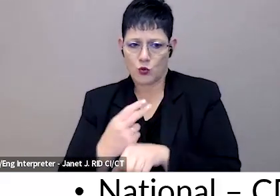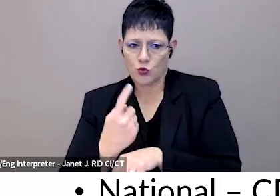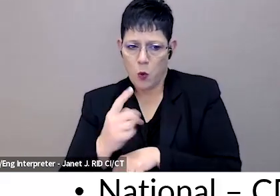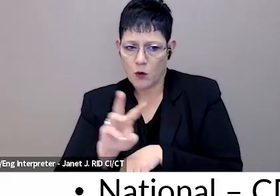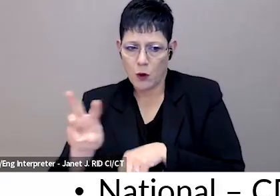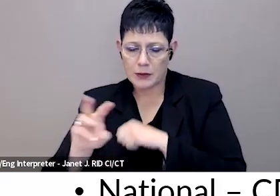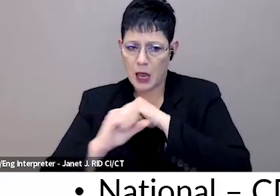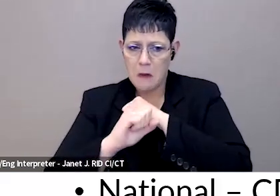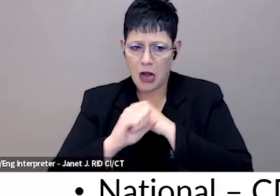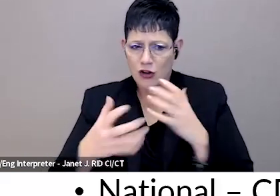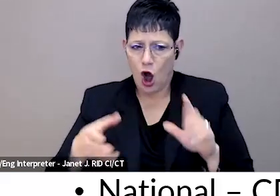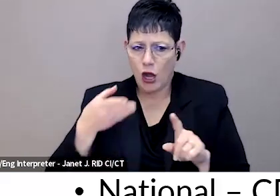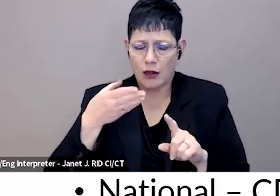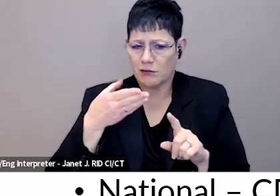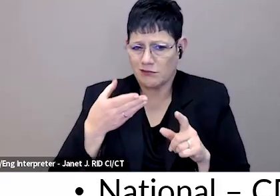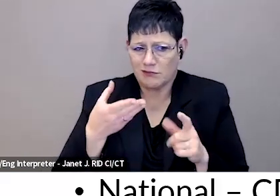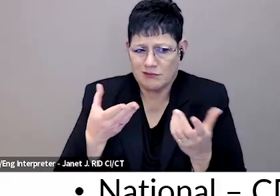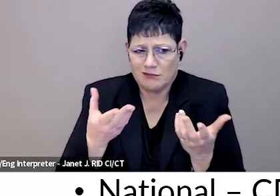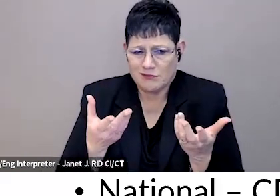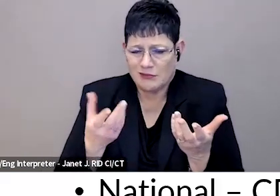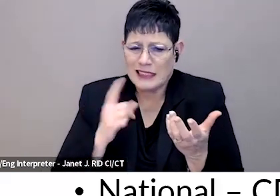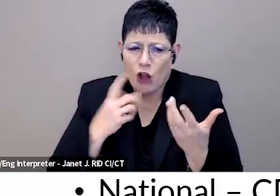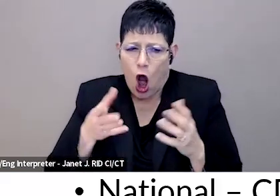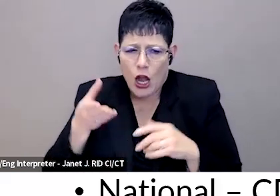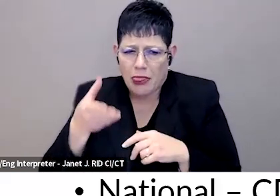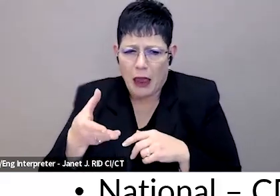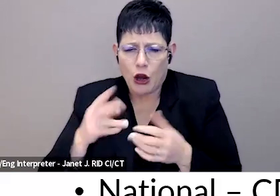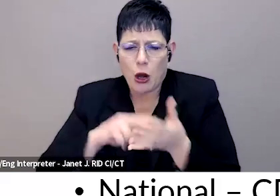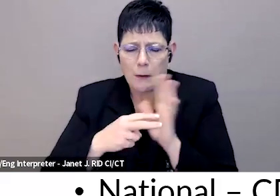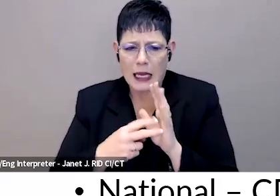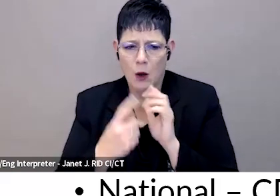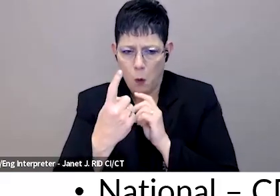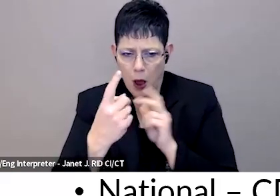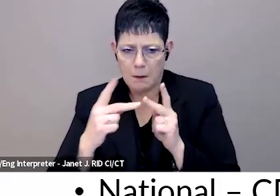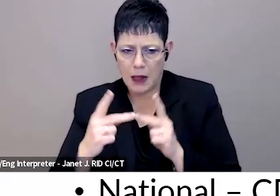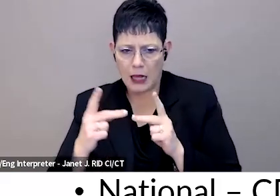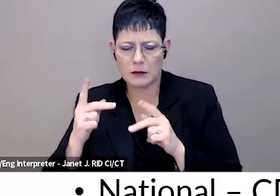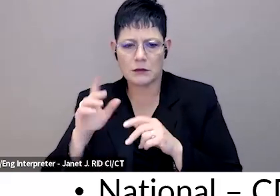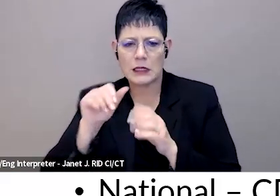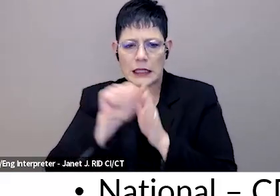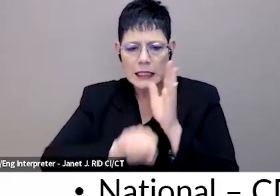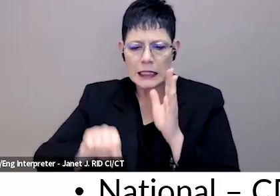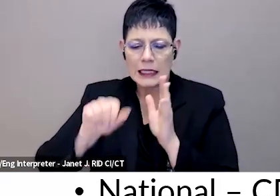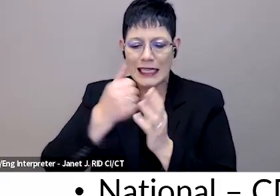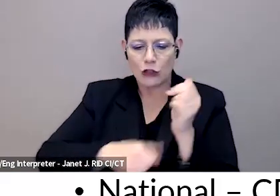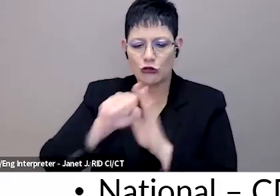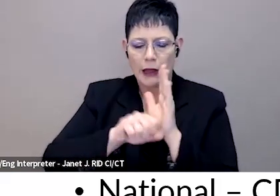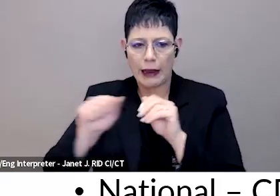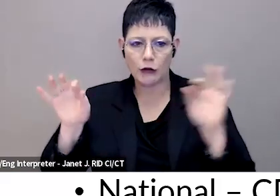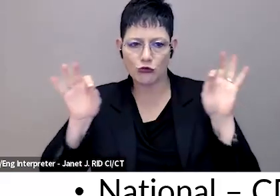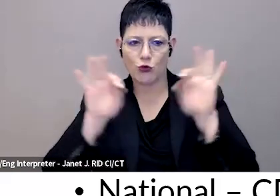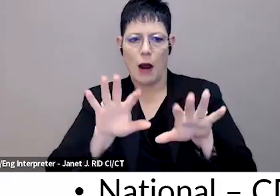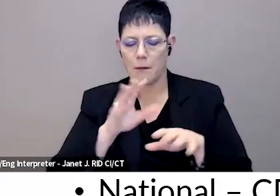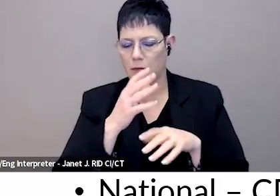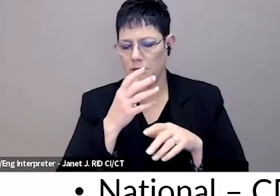assets could already be created for each of the states so that they wouldn't have to do that, and then they could take that information and create their